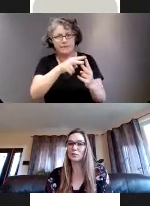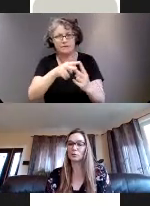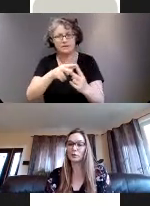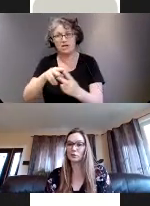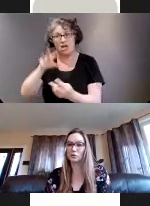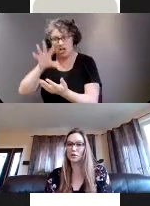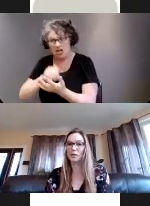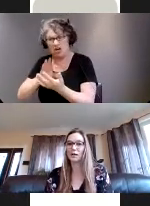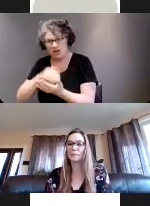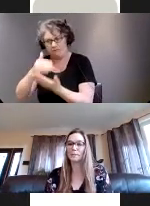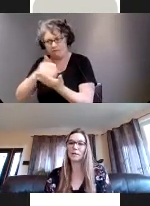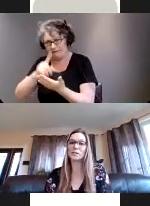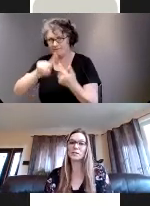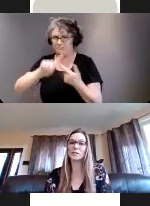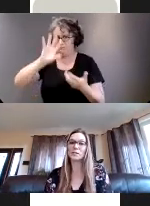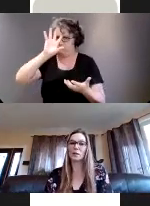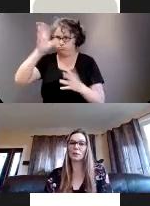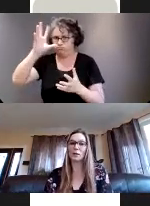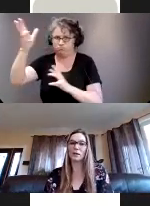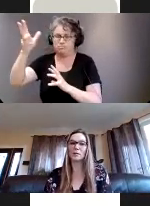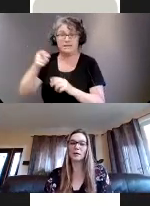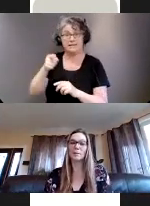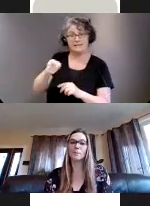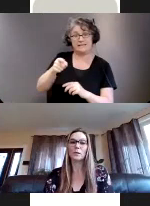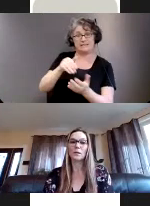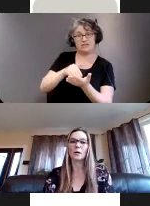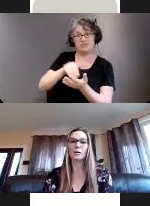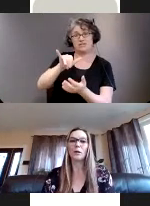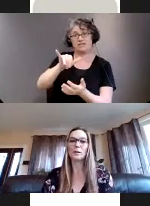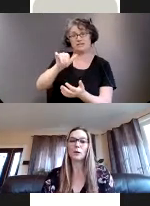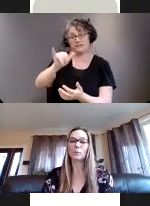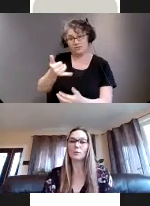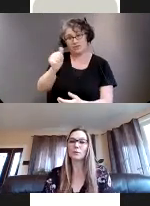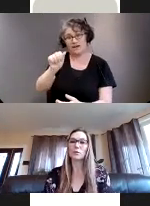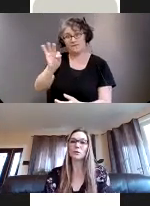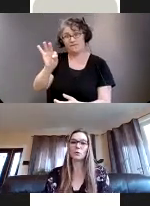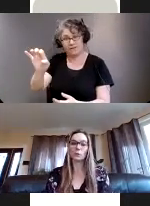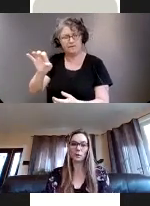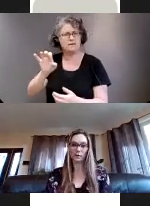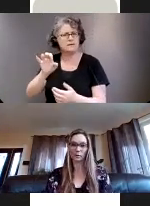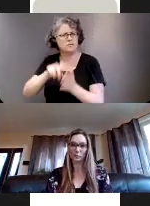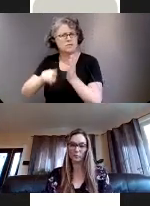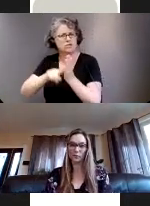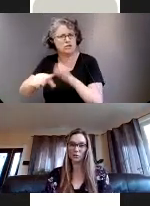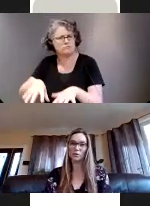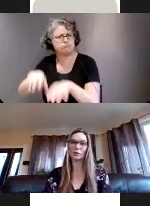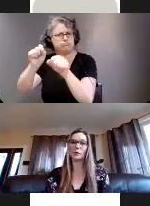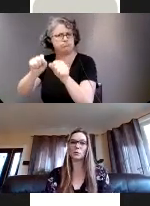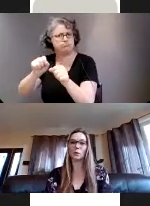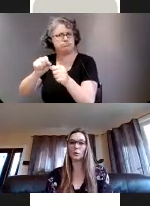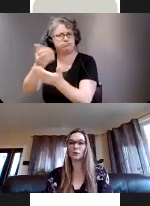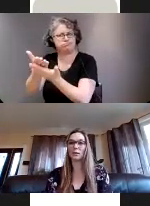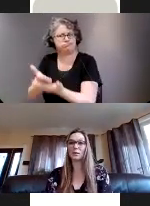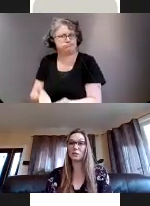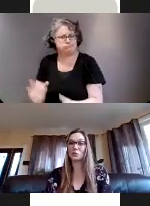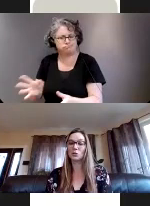some recent research that he's going to be talking about. And our colleague, Margaret McPherson, who Elder Abuse Prevention Ontario has